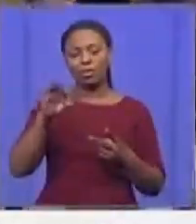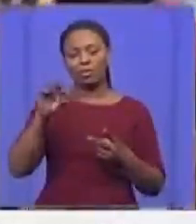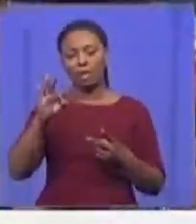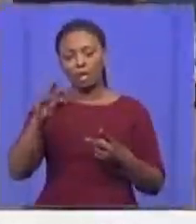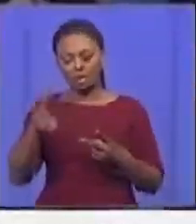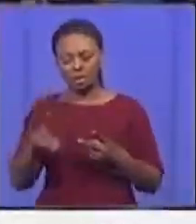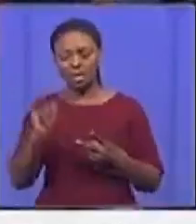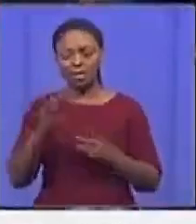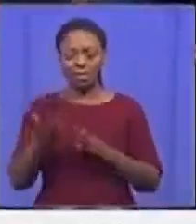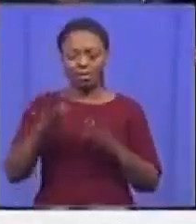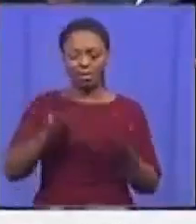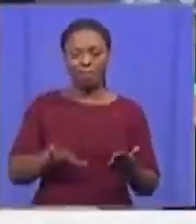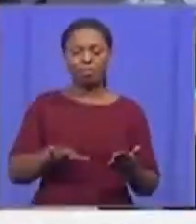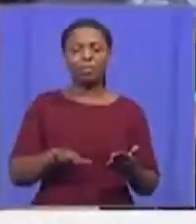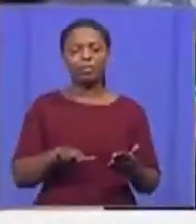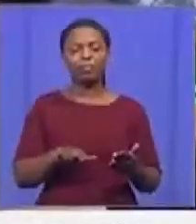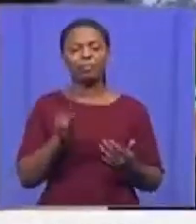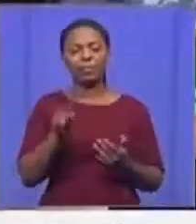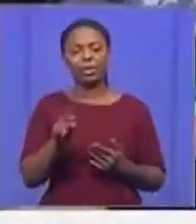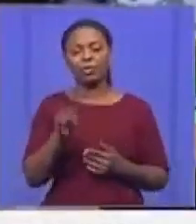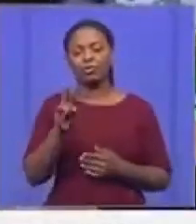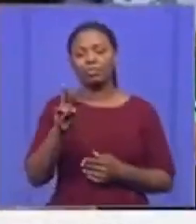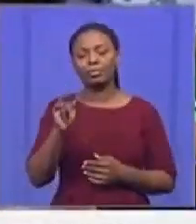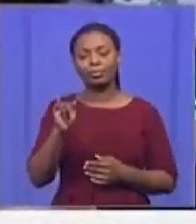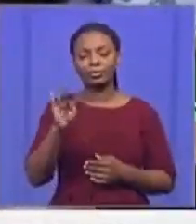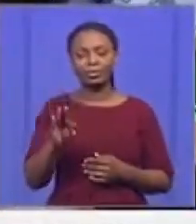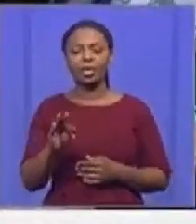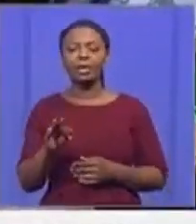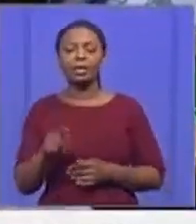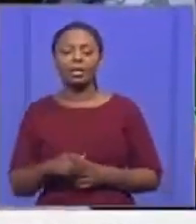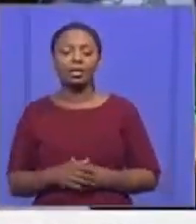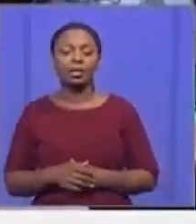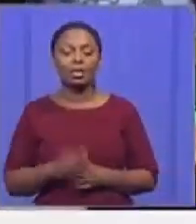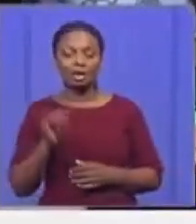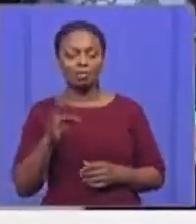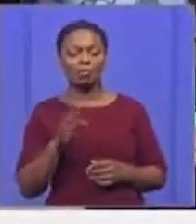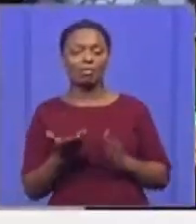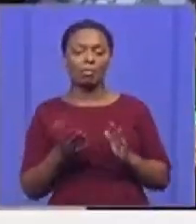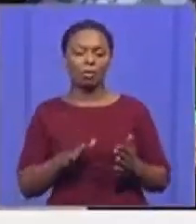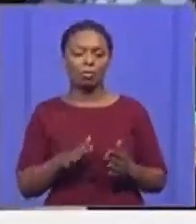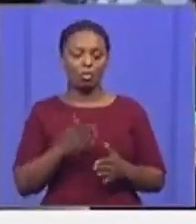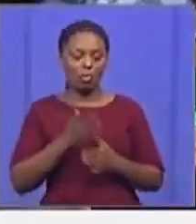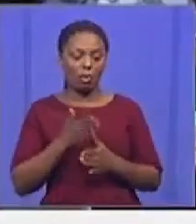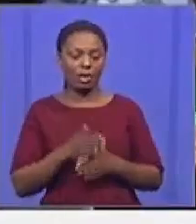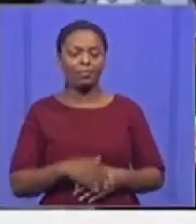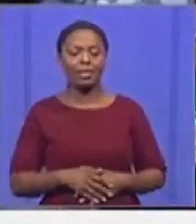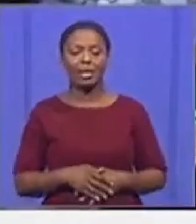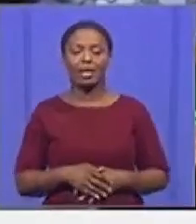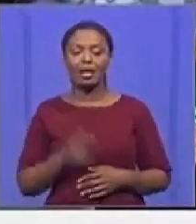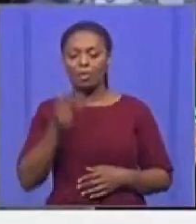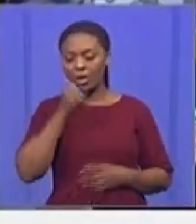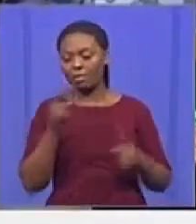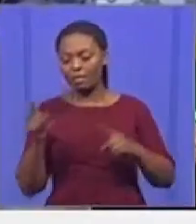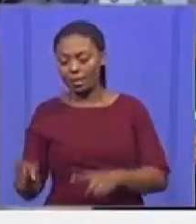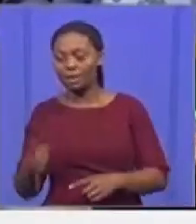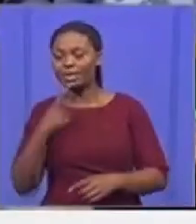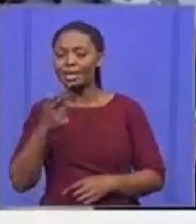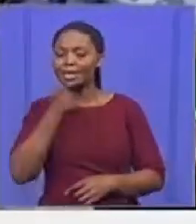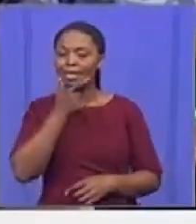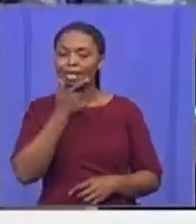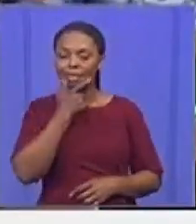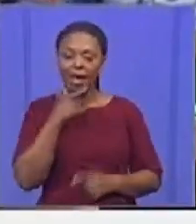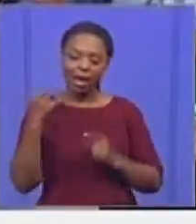fa tirong. Employers have considered that they are no longer walking away from the agreement. The reason why we came here, they said on December they are walking away from